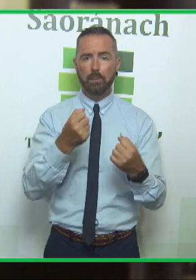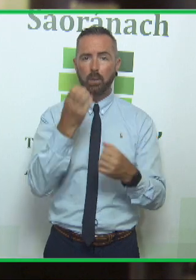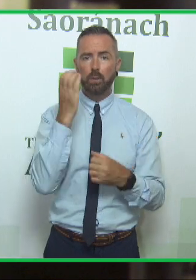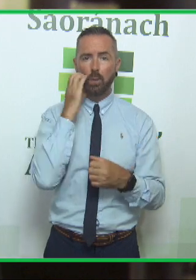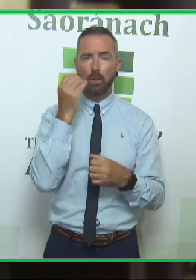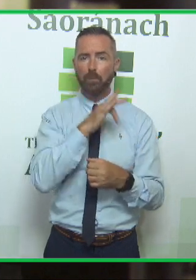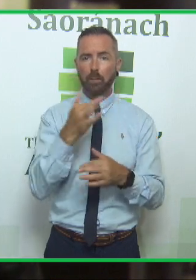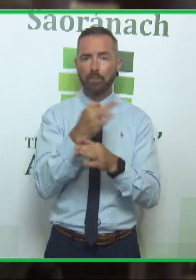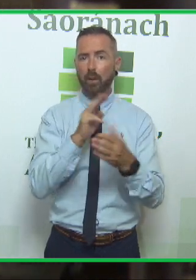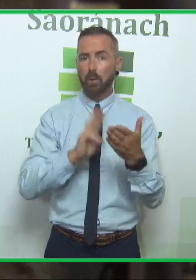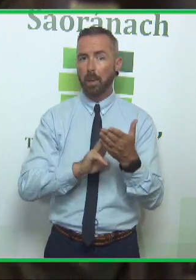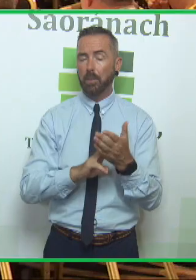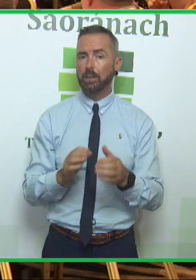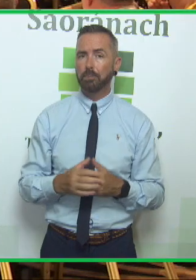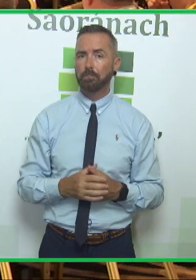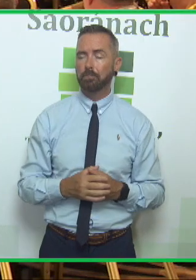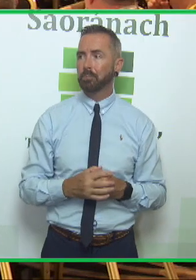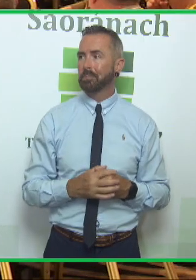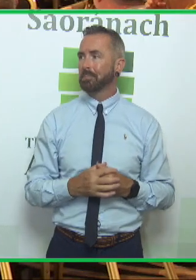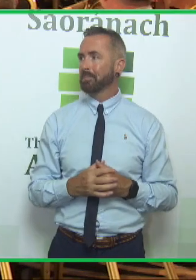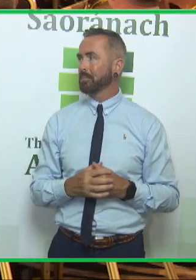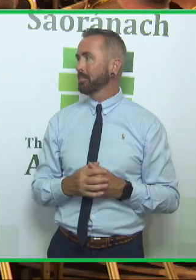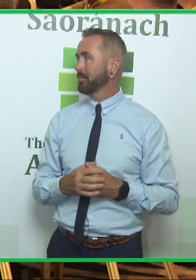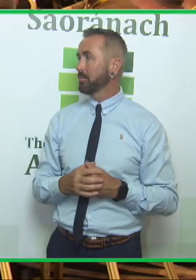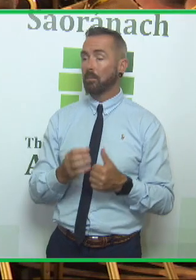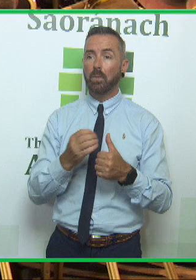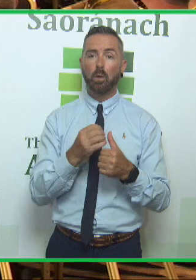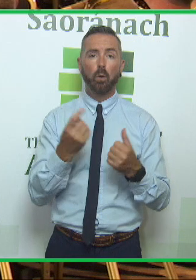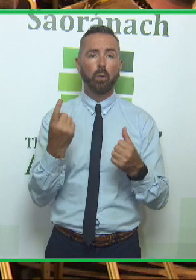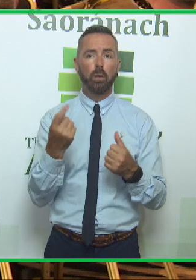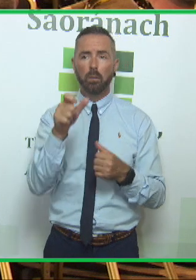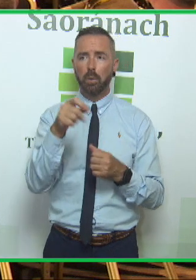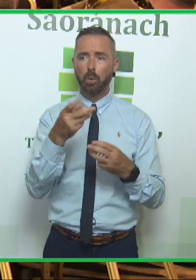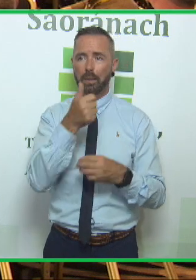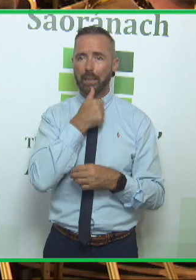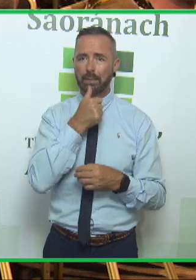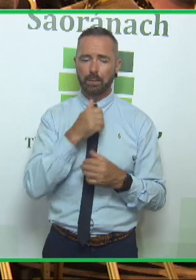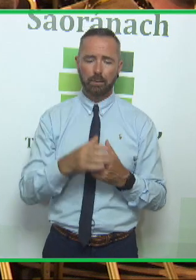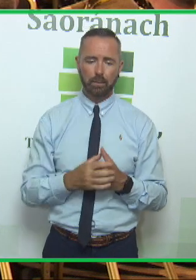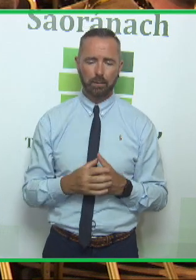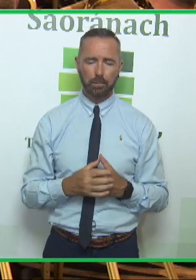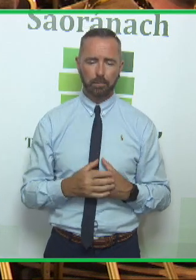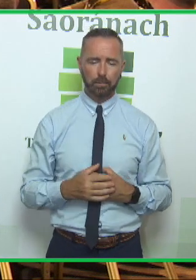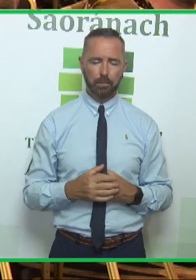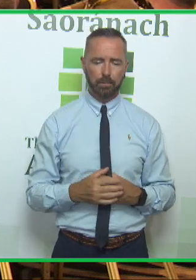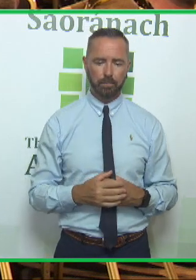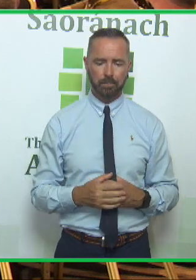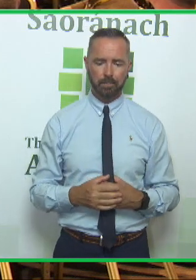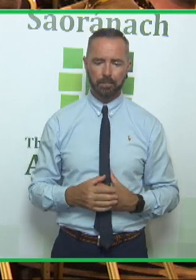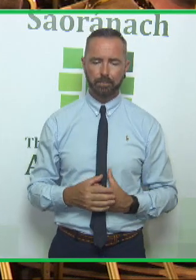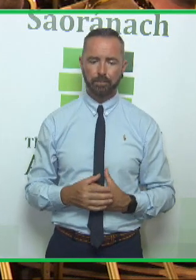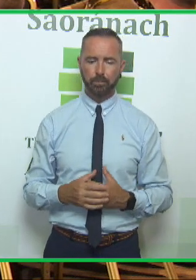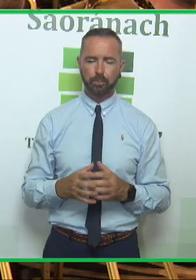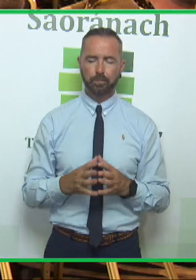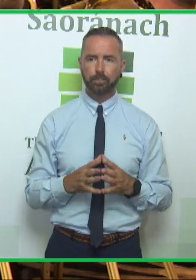takes. So. Okay, can I maybe one of the other panelist members? This is an important one. Just saying. Yeah, John, and John, I'm going to come to you in a second as well. Yeah. Also in relation to